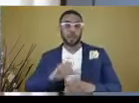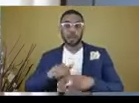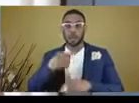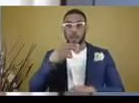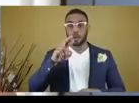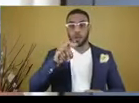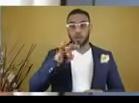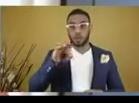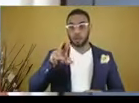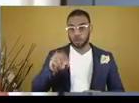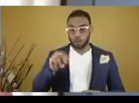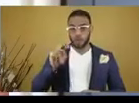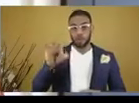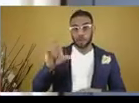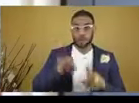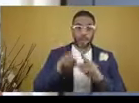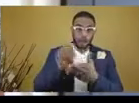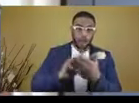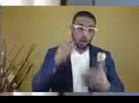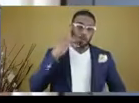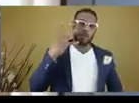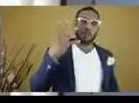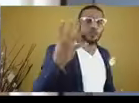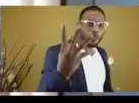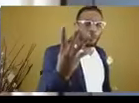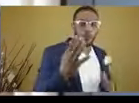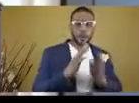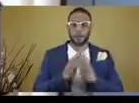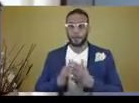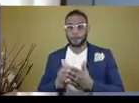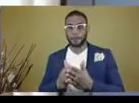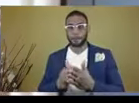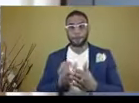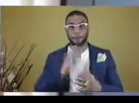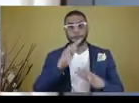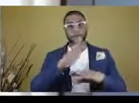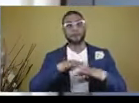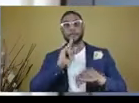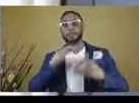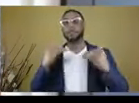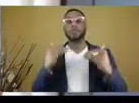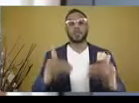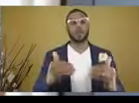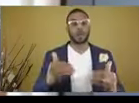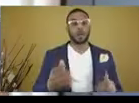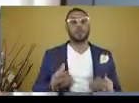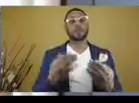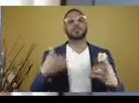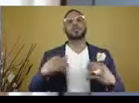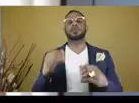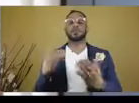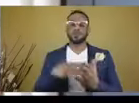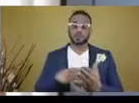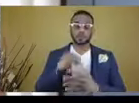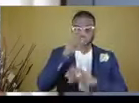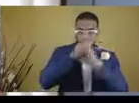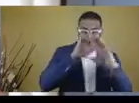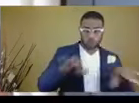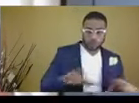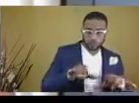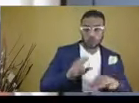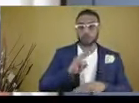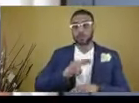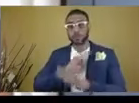Carolina, and the author of 4 books. We are called to be a movement, Revive Us Again, Vision and Action in Moral